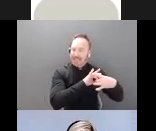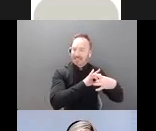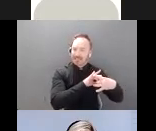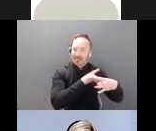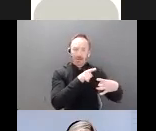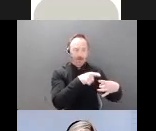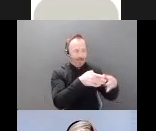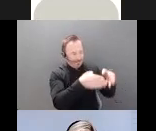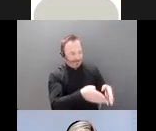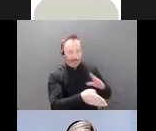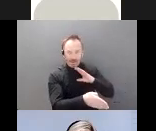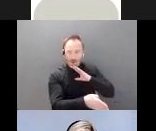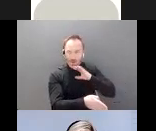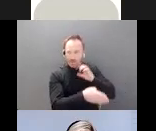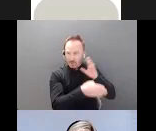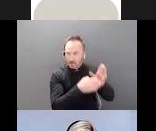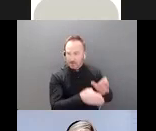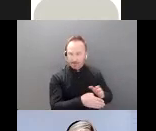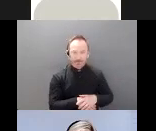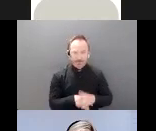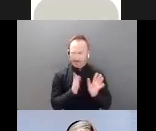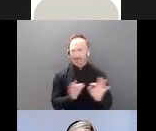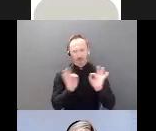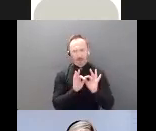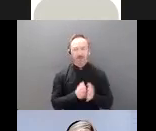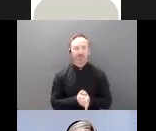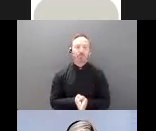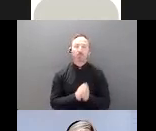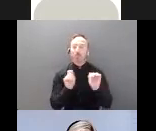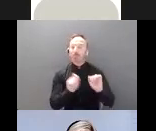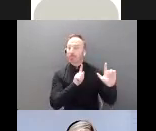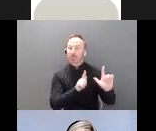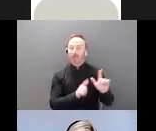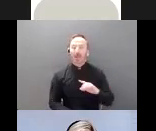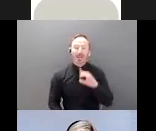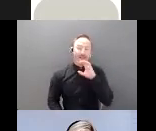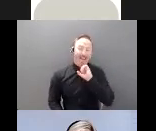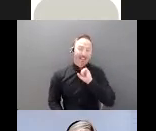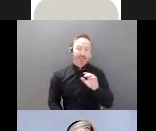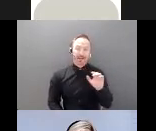important. I'll just talk a minute about elder abuse and thinking about,